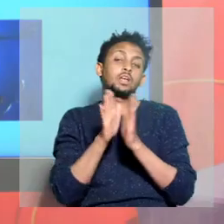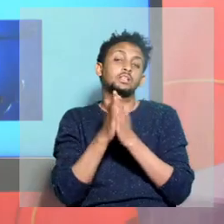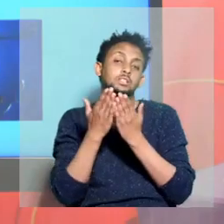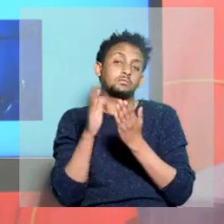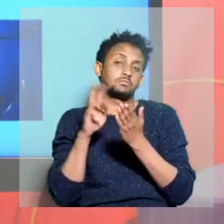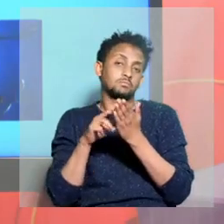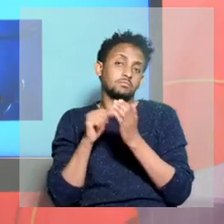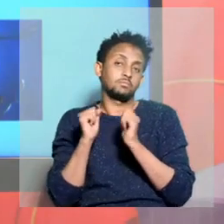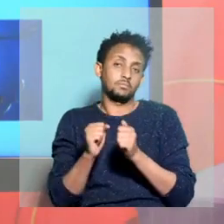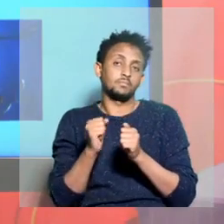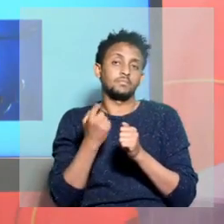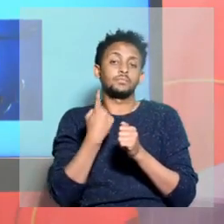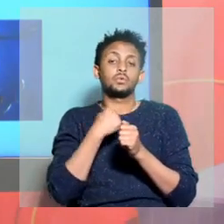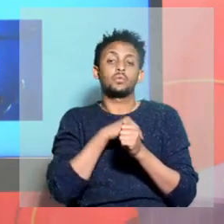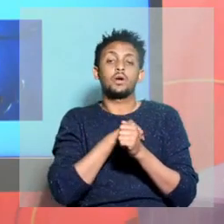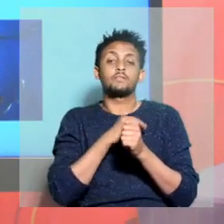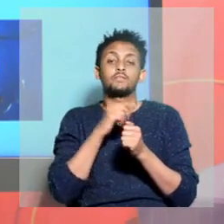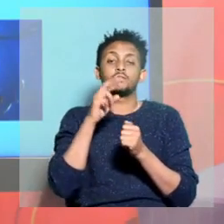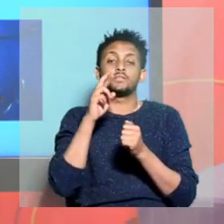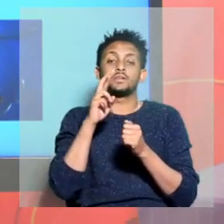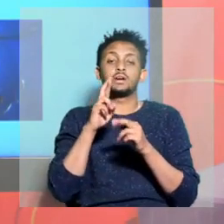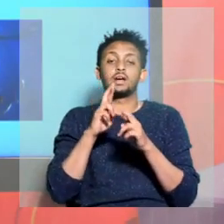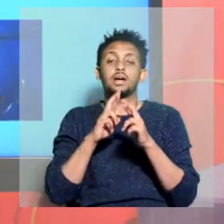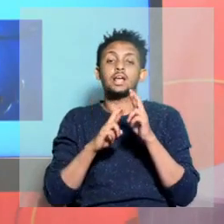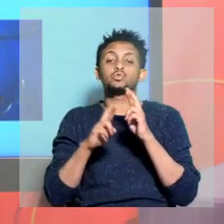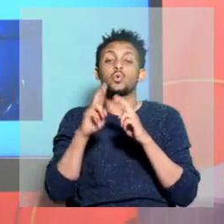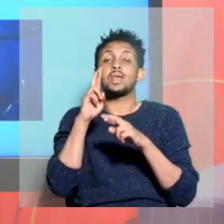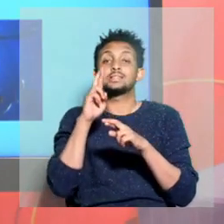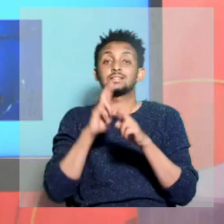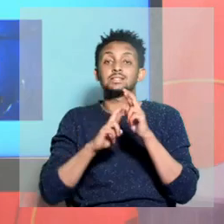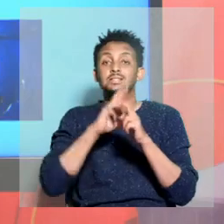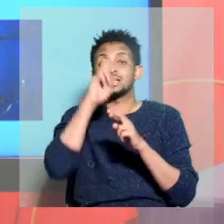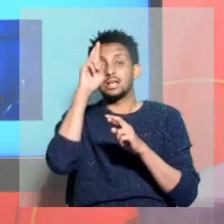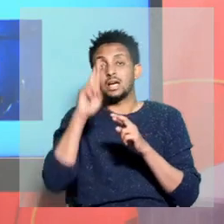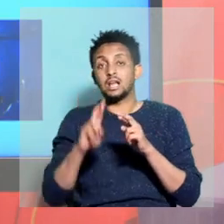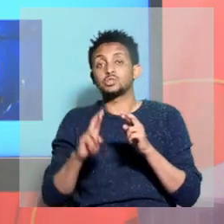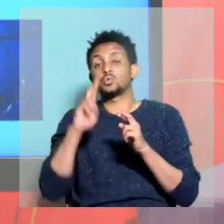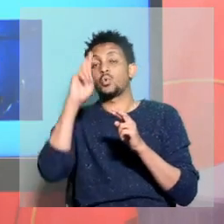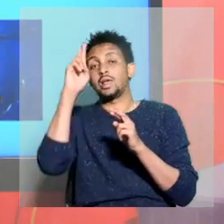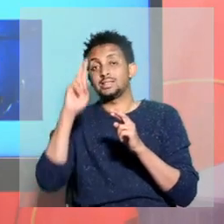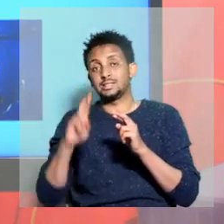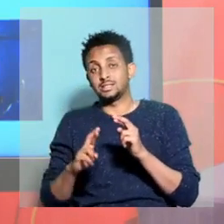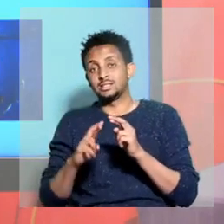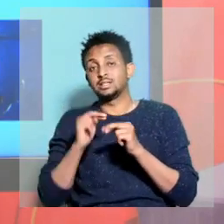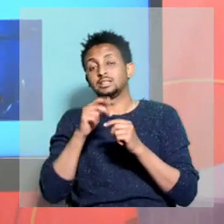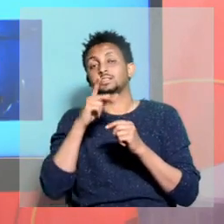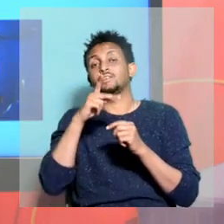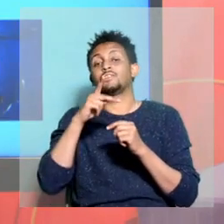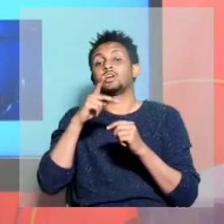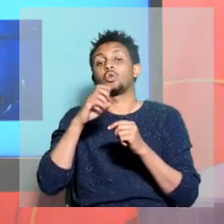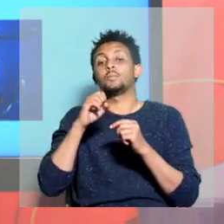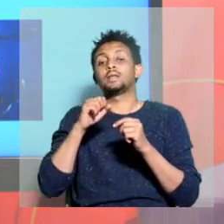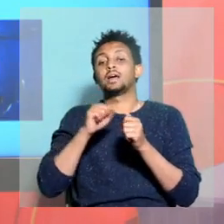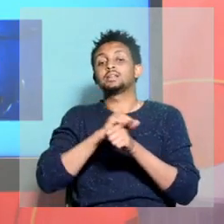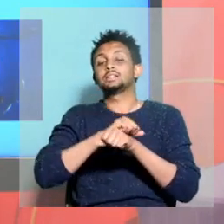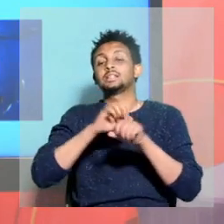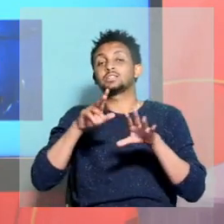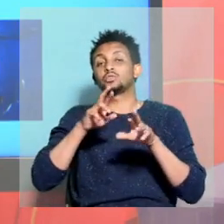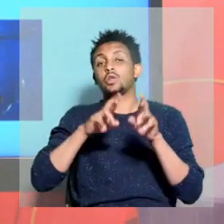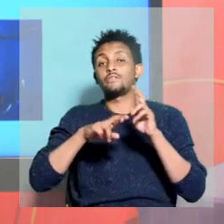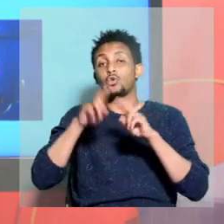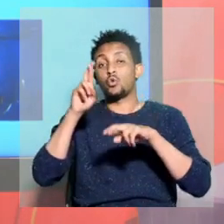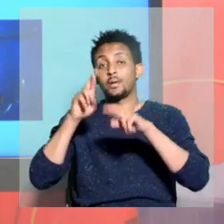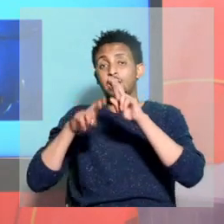textbooks. Here we have resonance, a so-called resonance. Resonance is a phenomenon, which is sometimes a disastrous